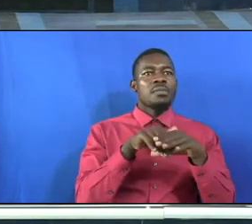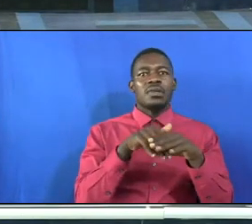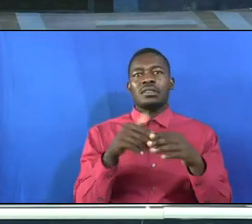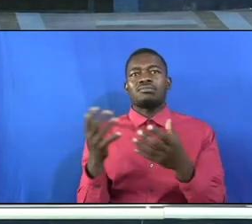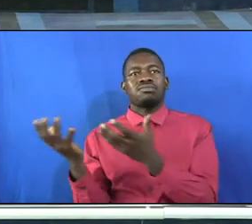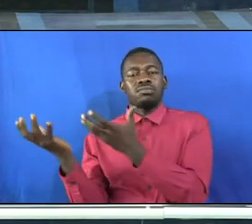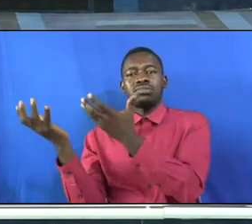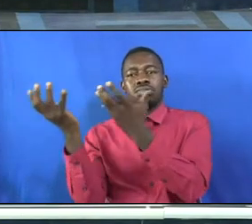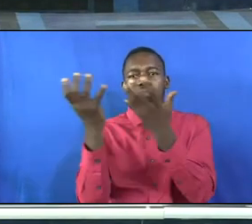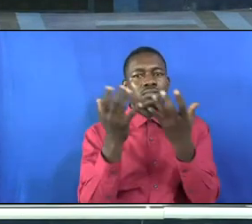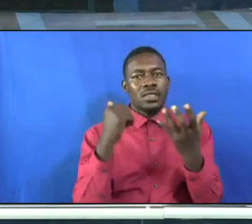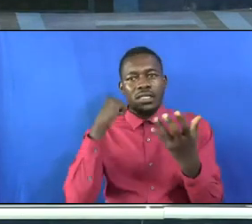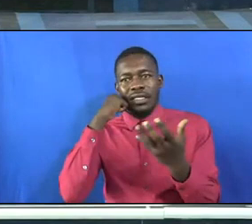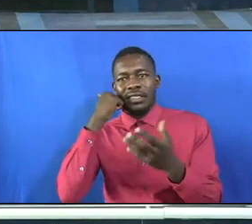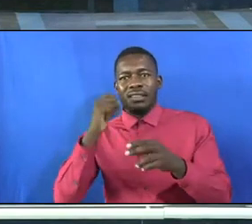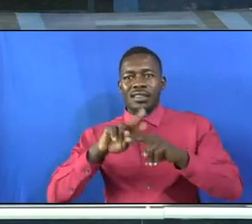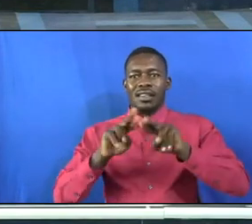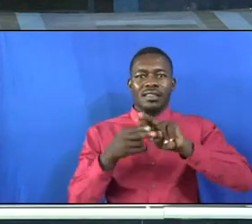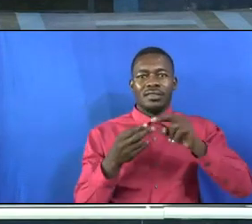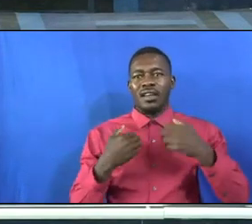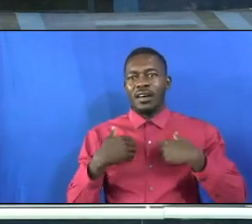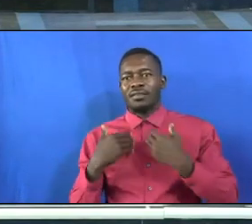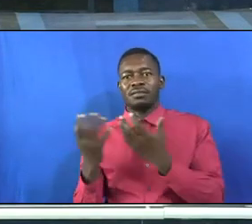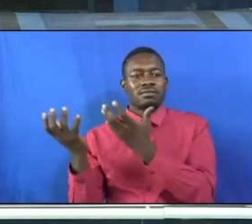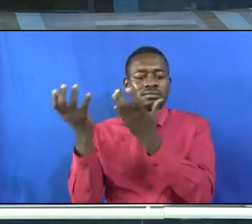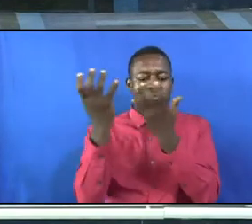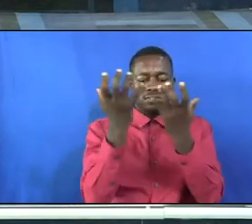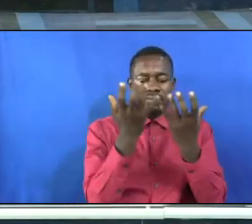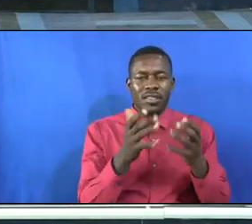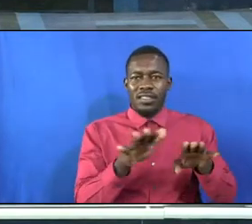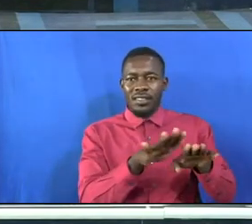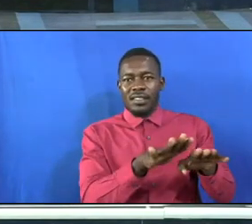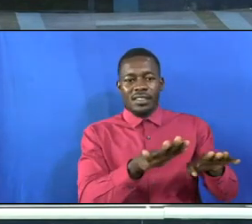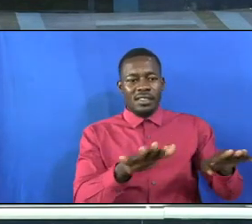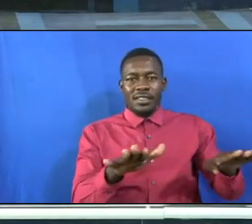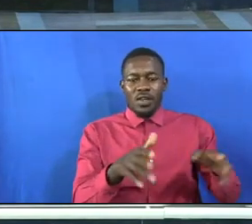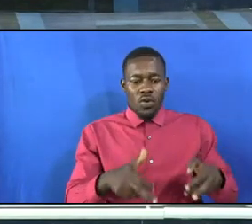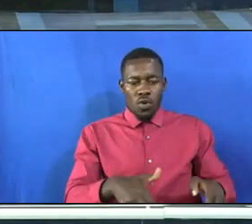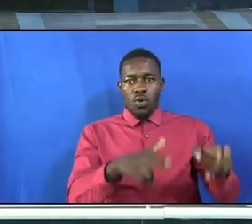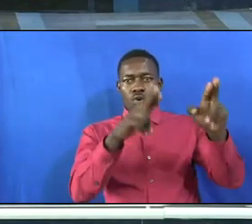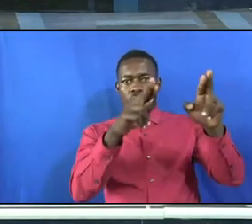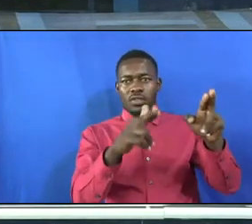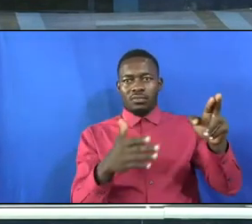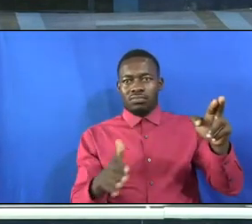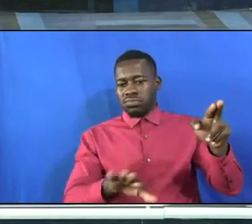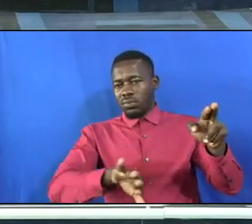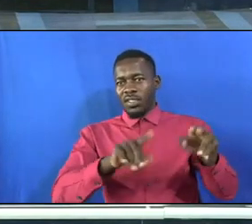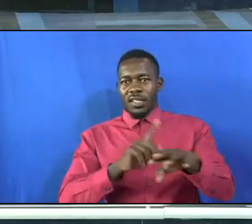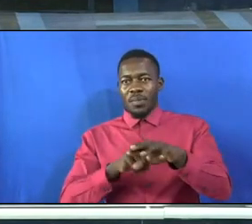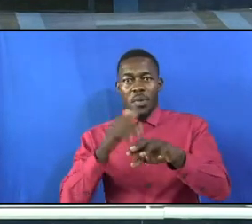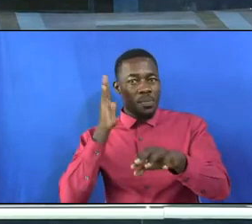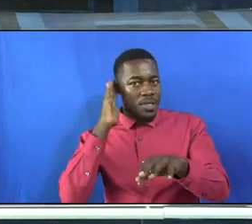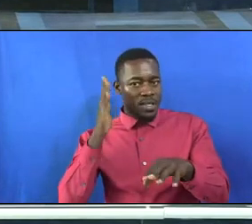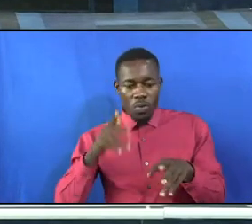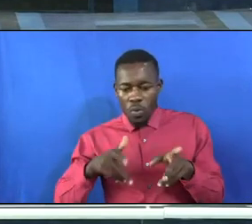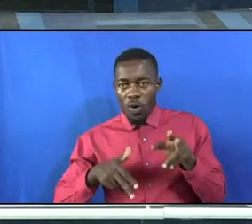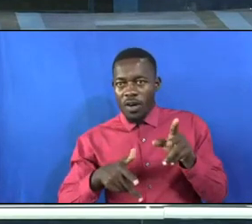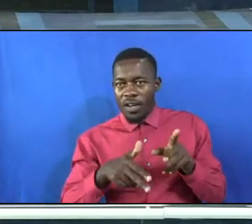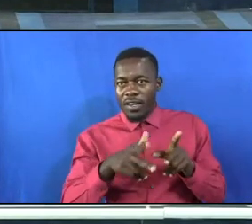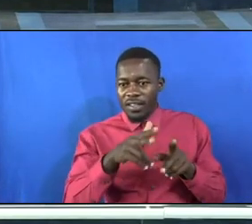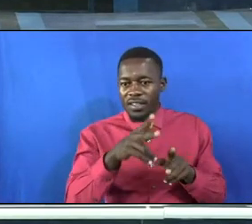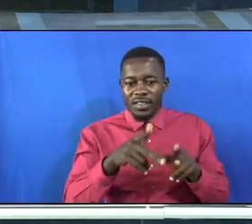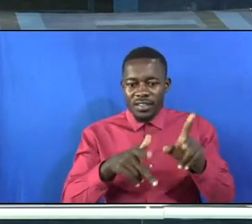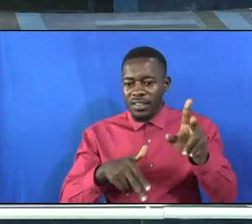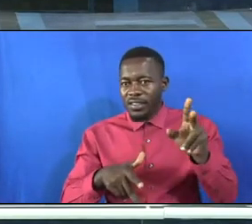sick relatives and lay them by the roadside so that as Peter is passing by, his